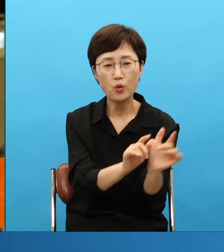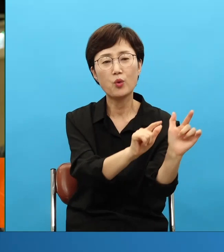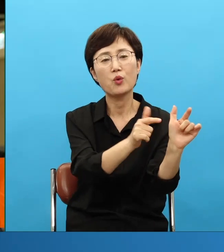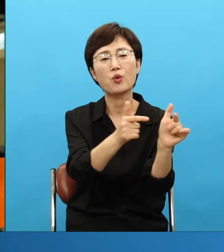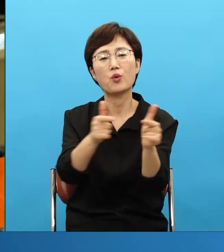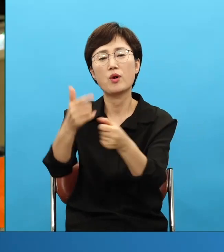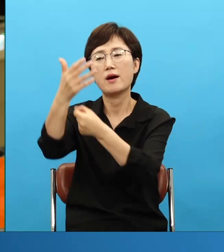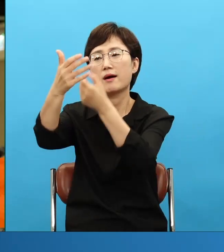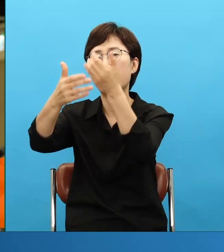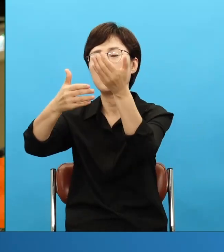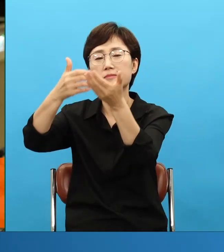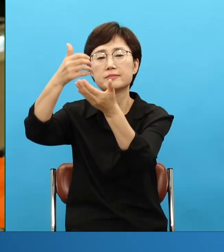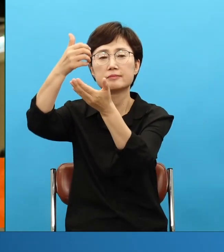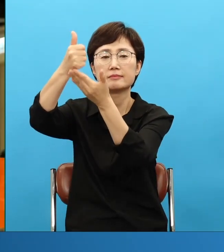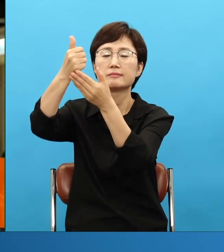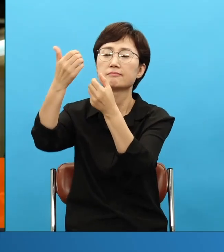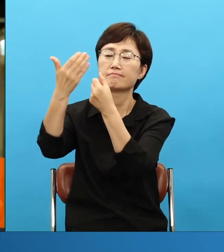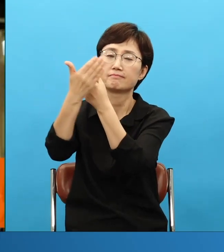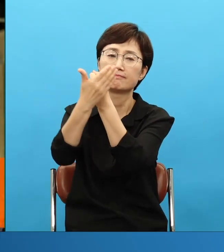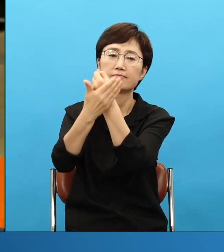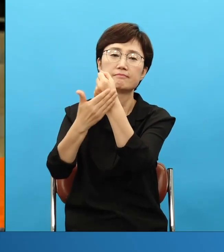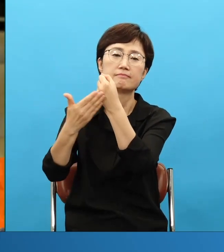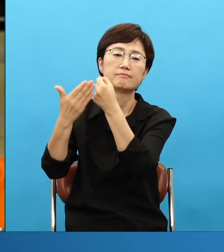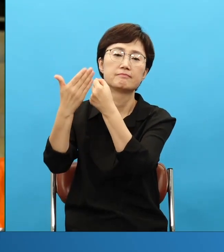is by the grace of God